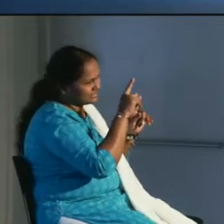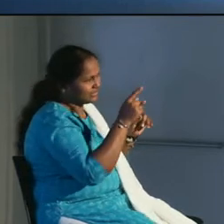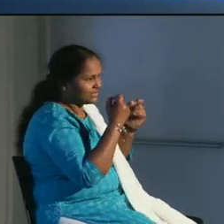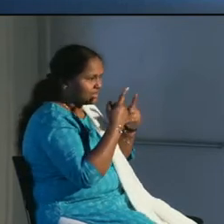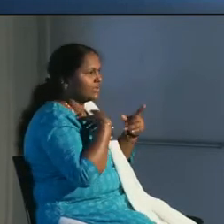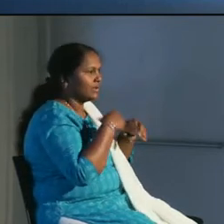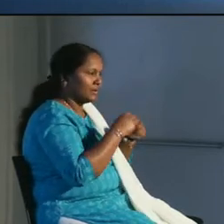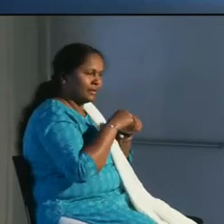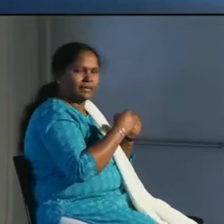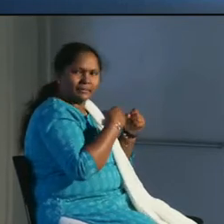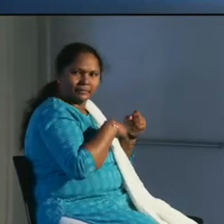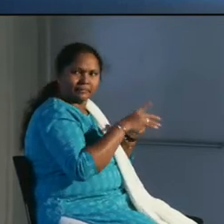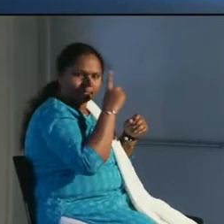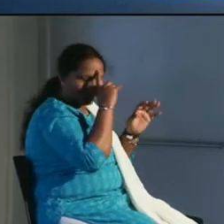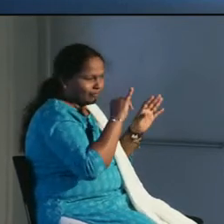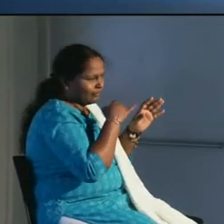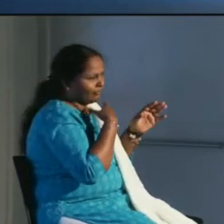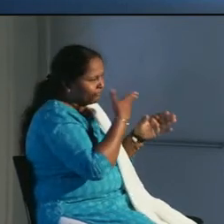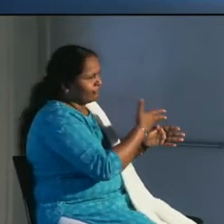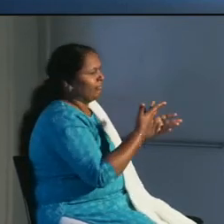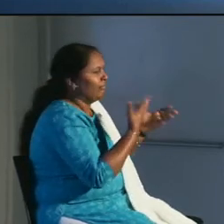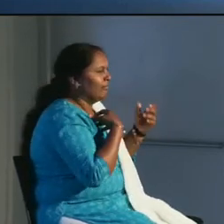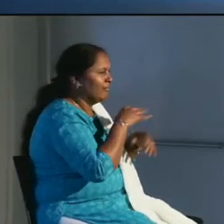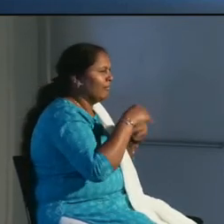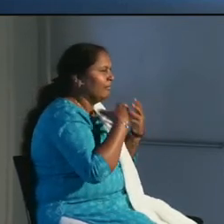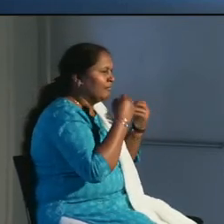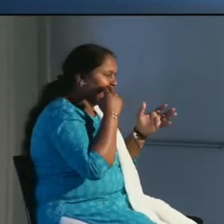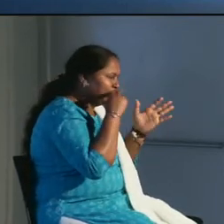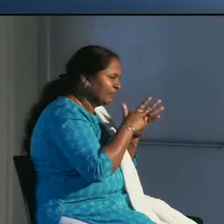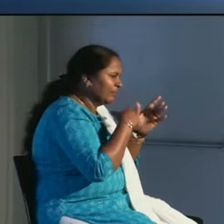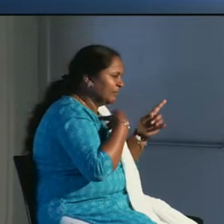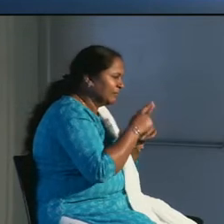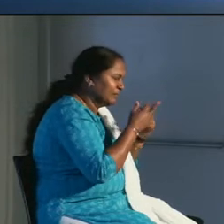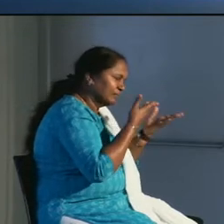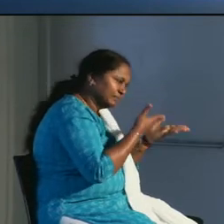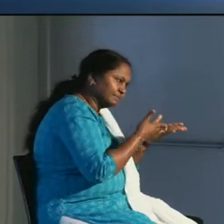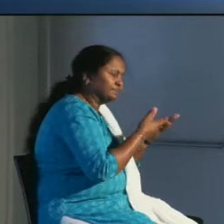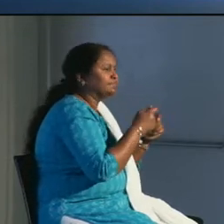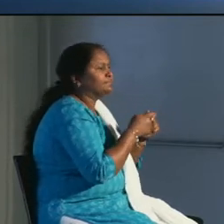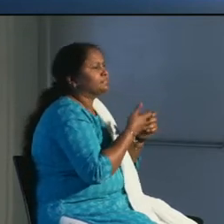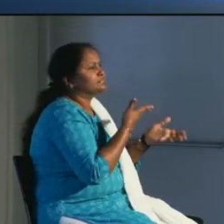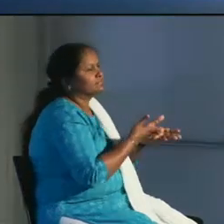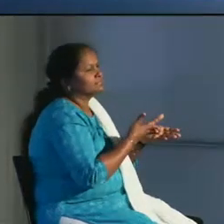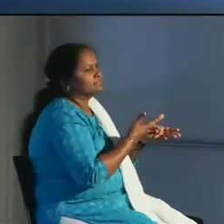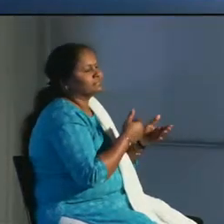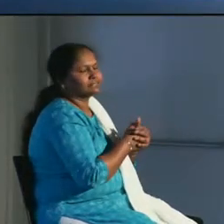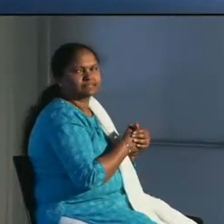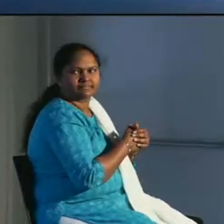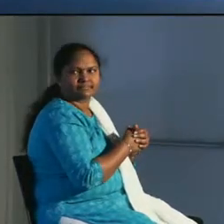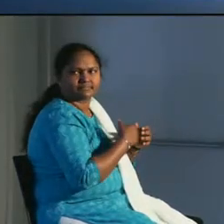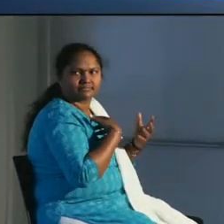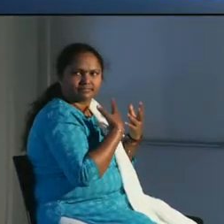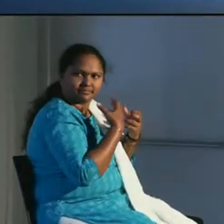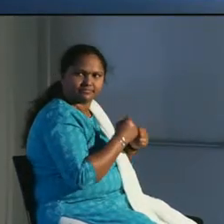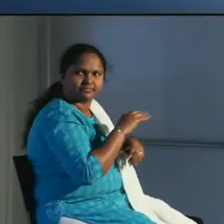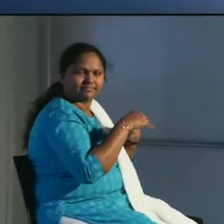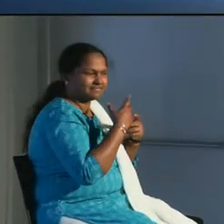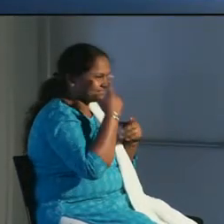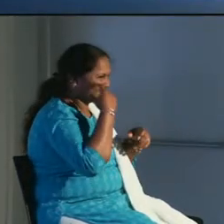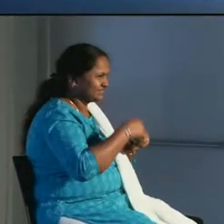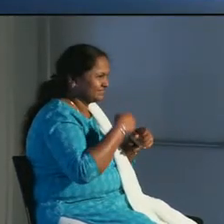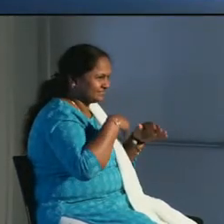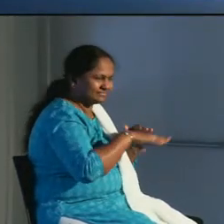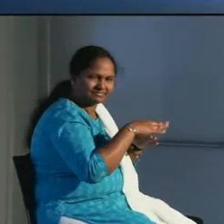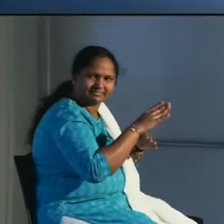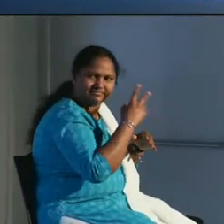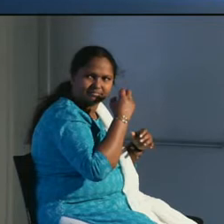take a break, and then all the way to 6, and I'm there. Everyone sees me do it. And that's when I got an auto rickshaw ride, and this